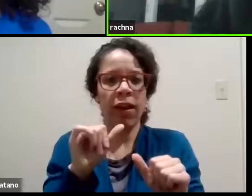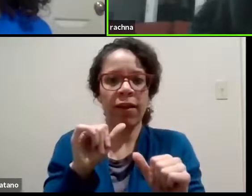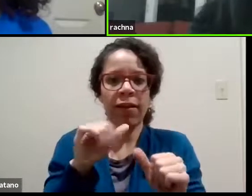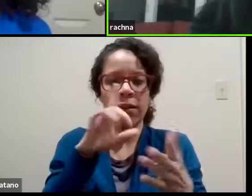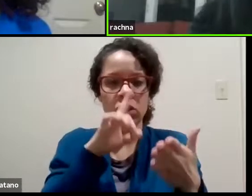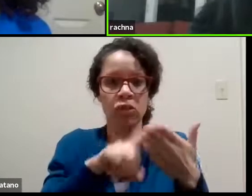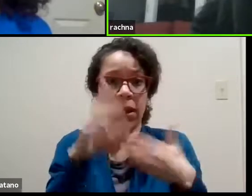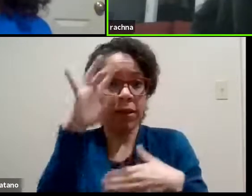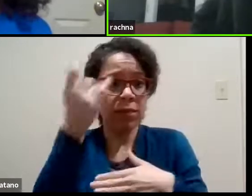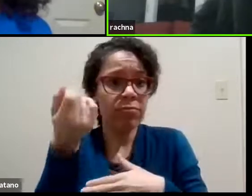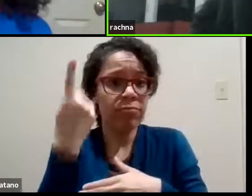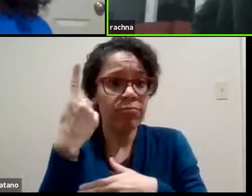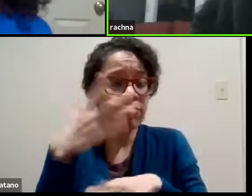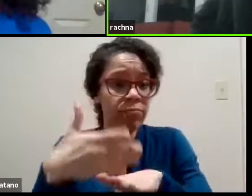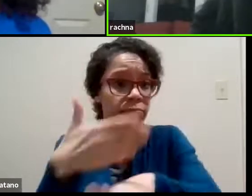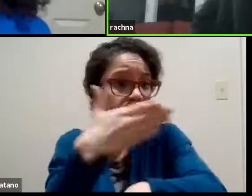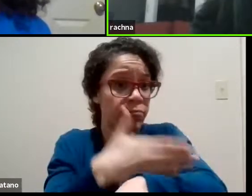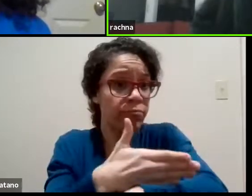was going up.